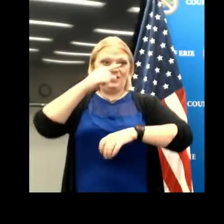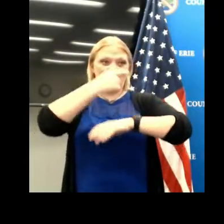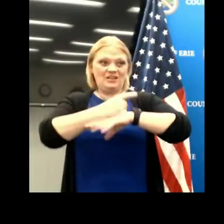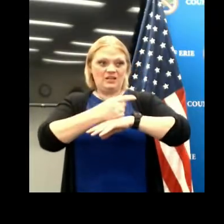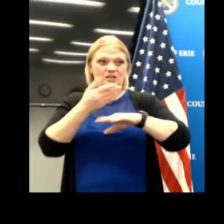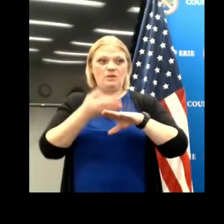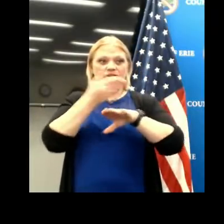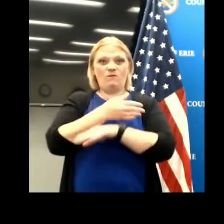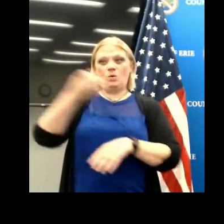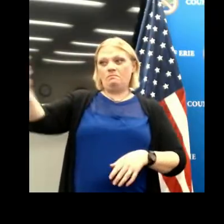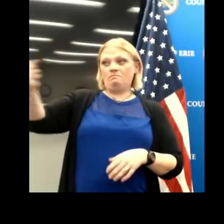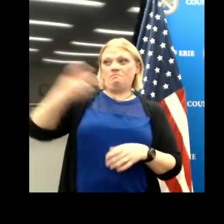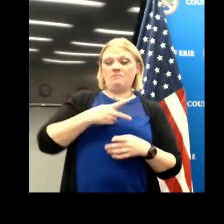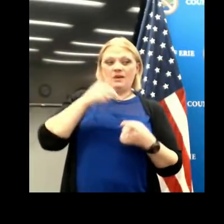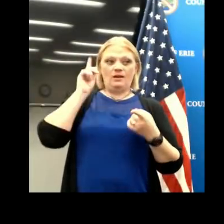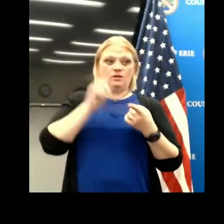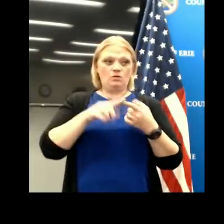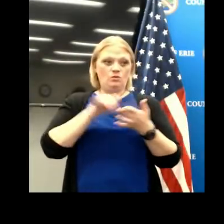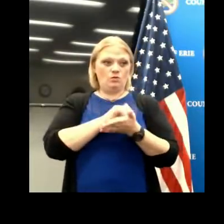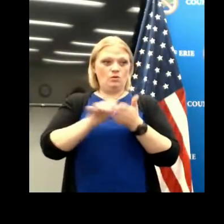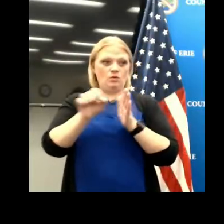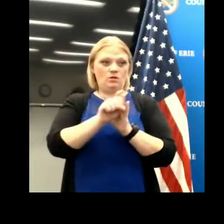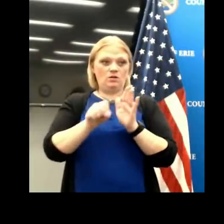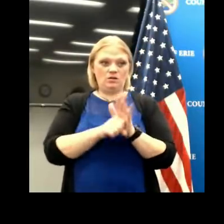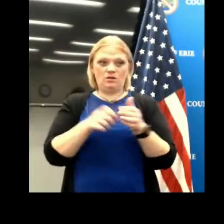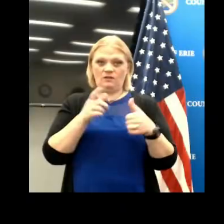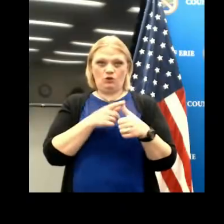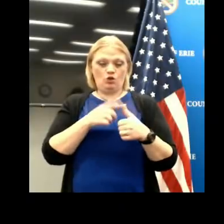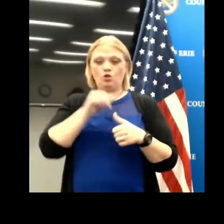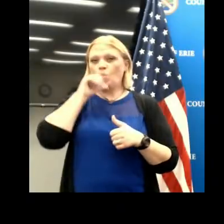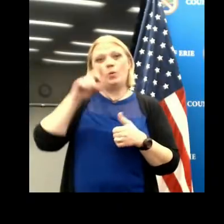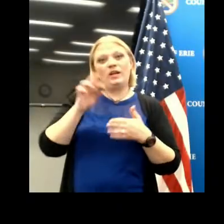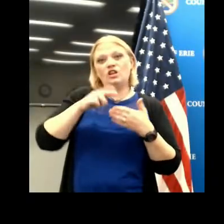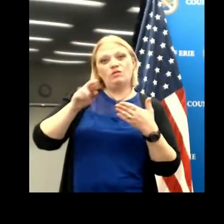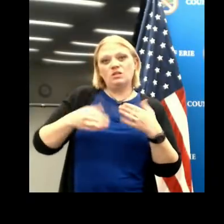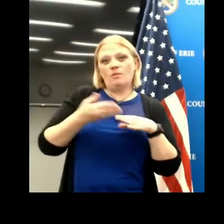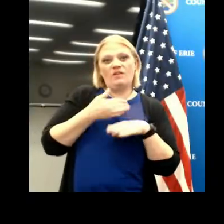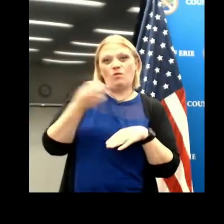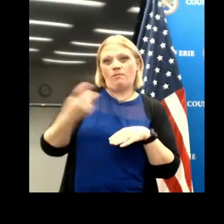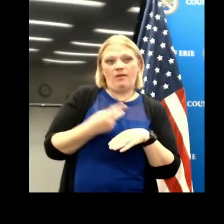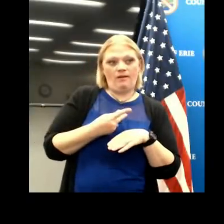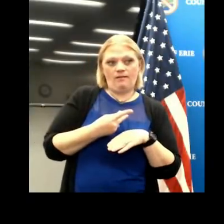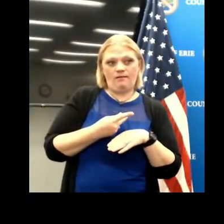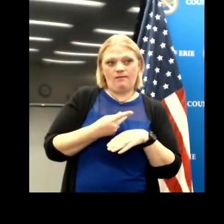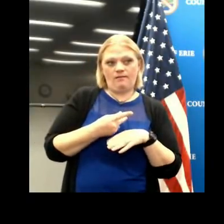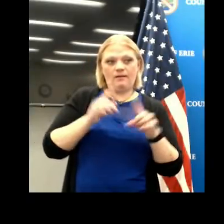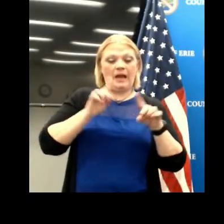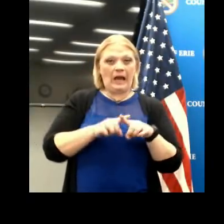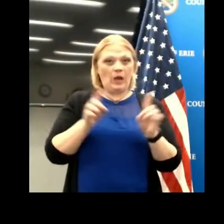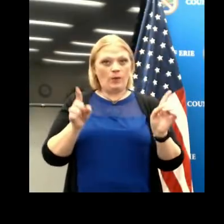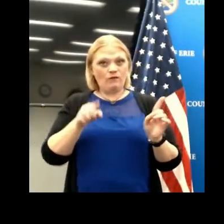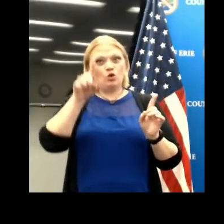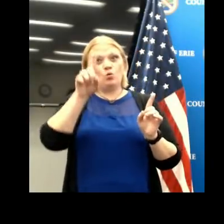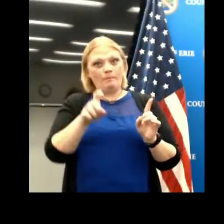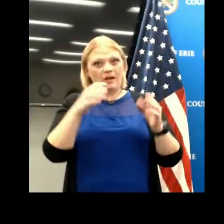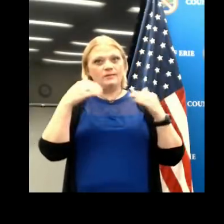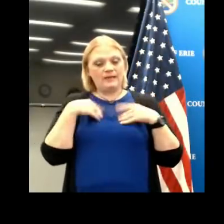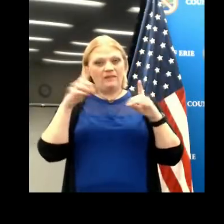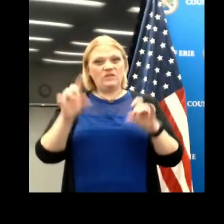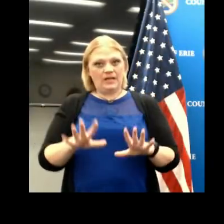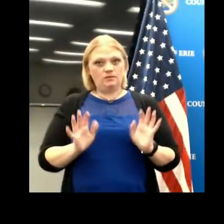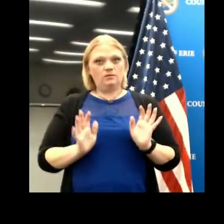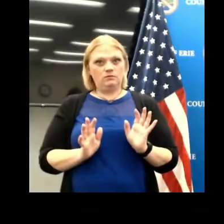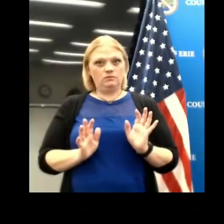before returning to New York State. So that's the first test. You don't need the results before you return. However, you do need to have a test taken.